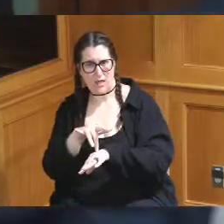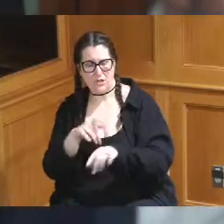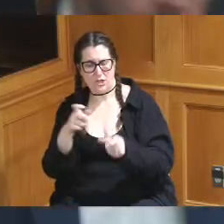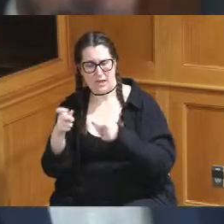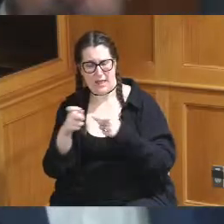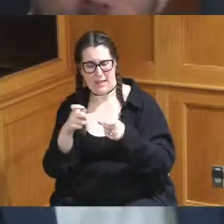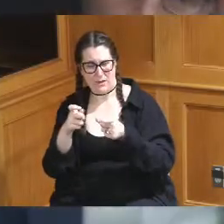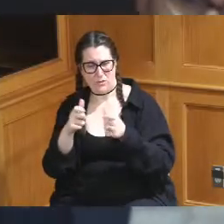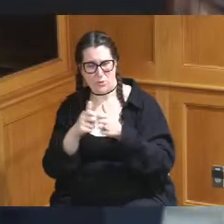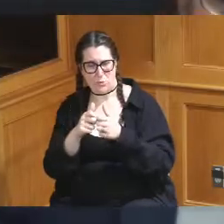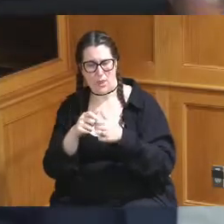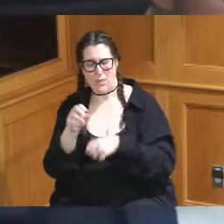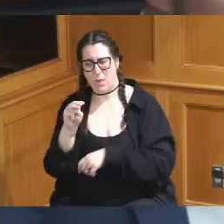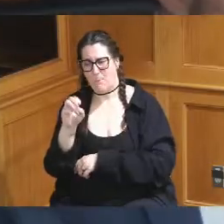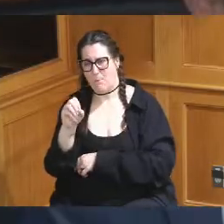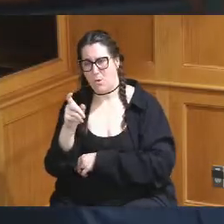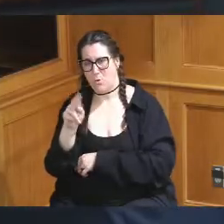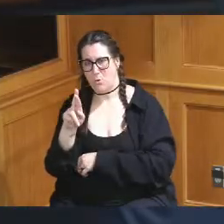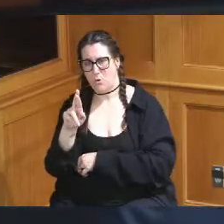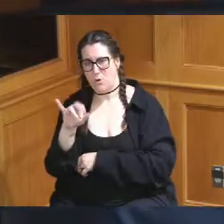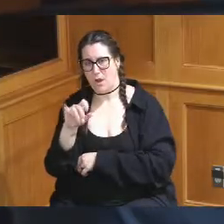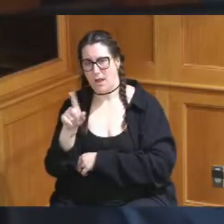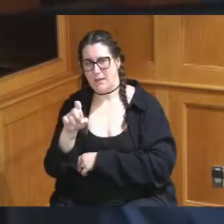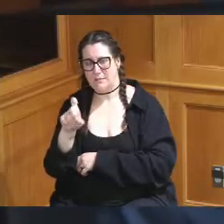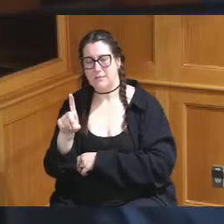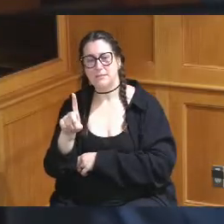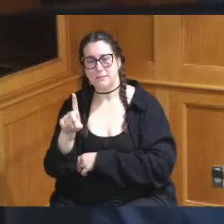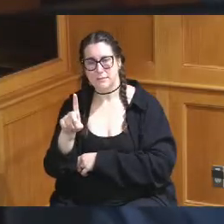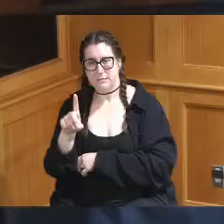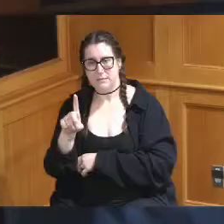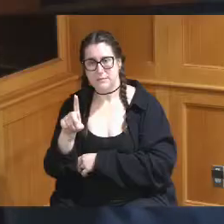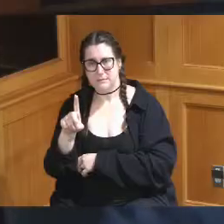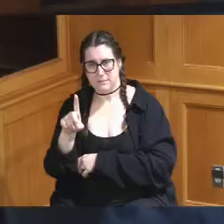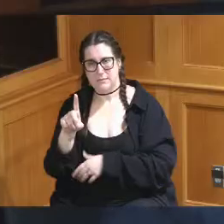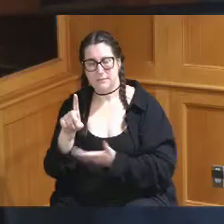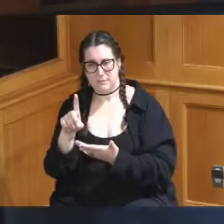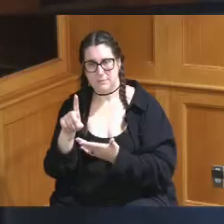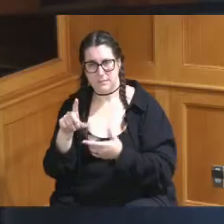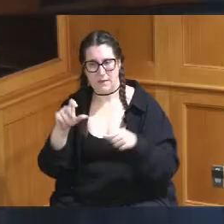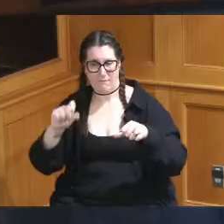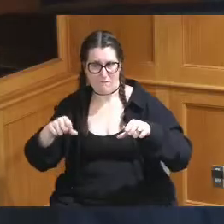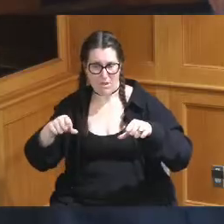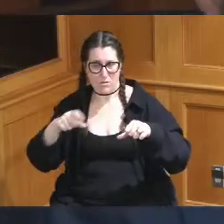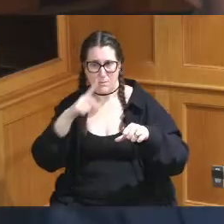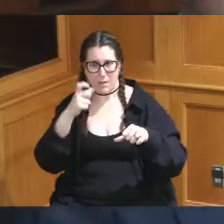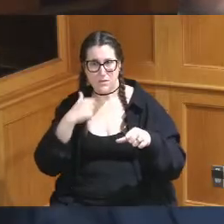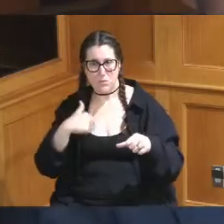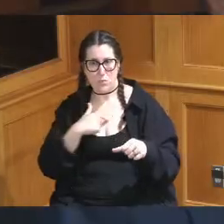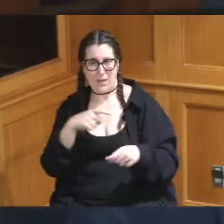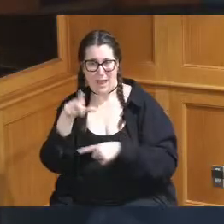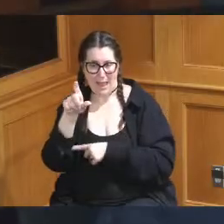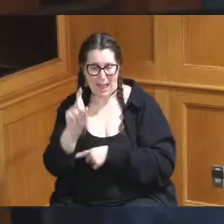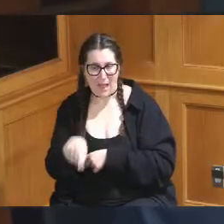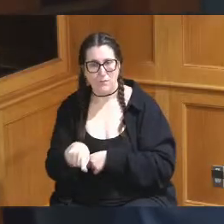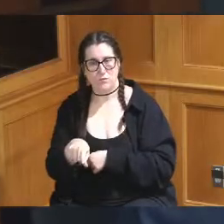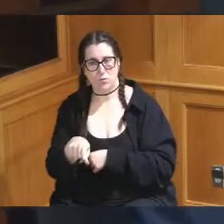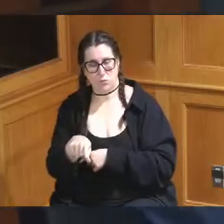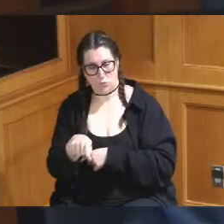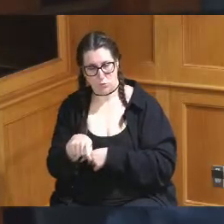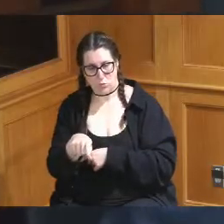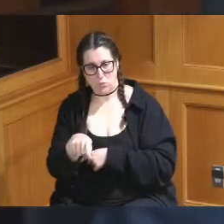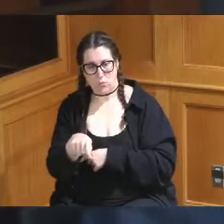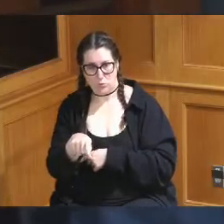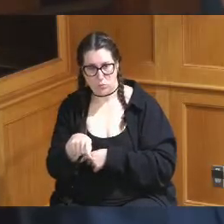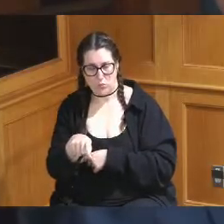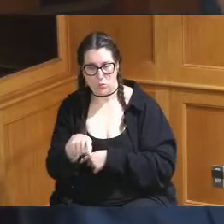with the motorized and non-motorized vehicles in the Black Music Walk of Fame, because we've got to keep it where